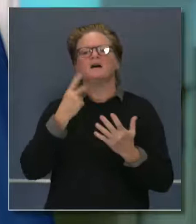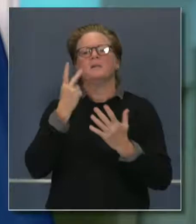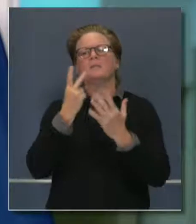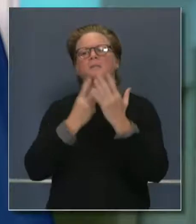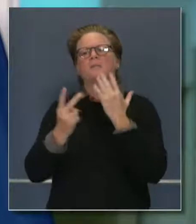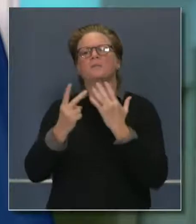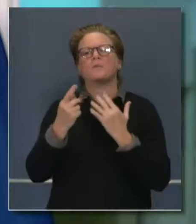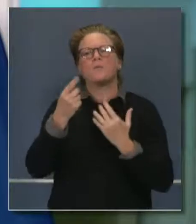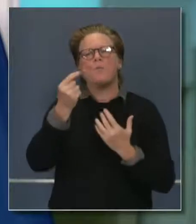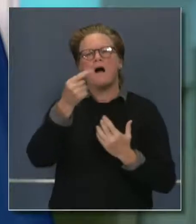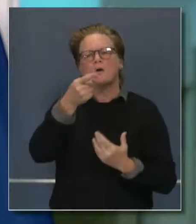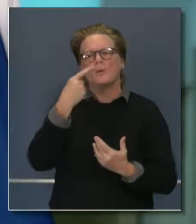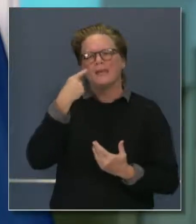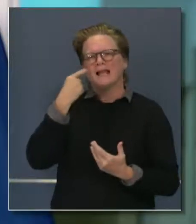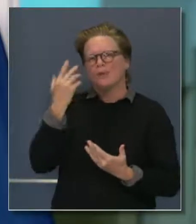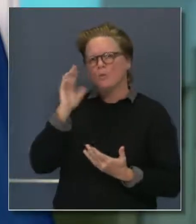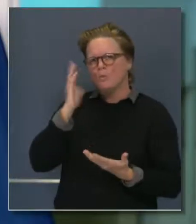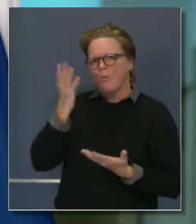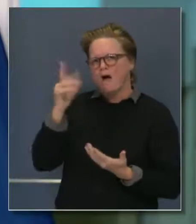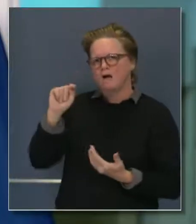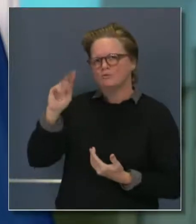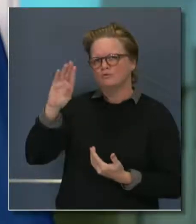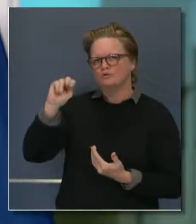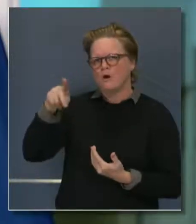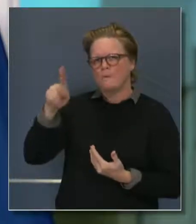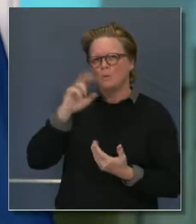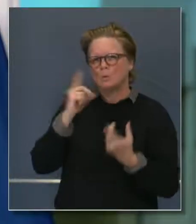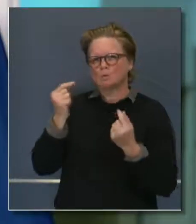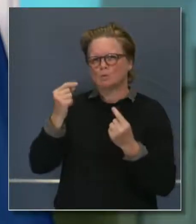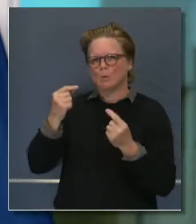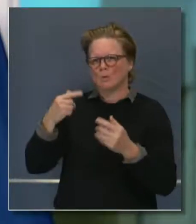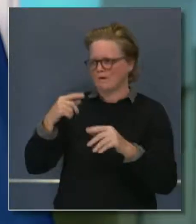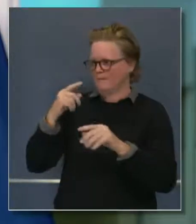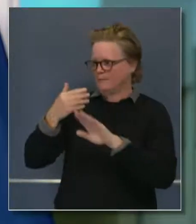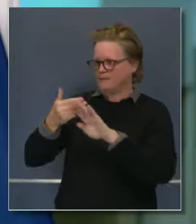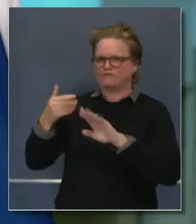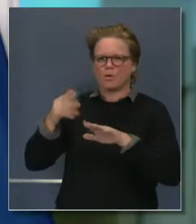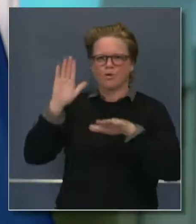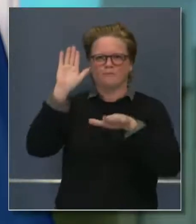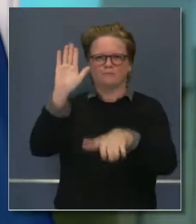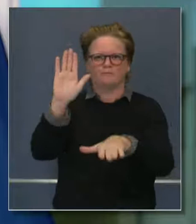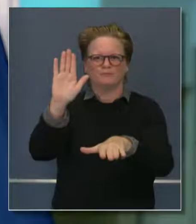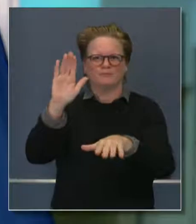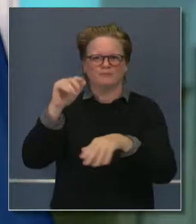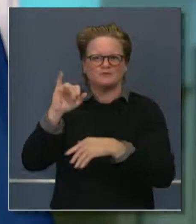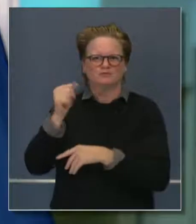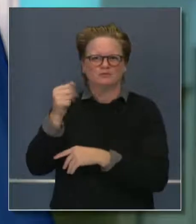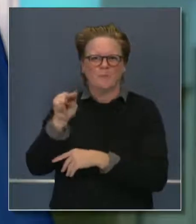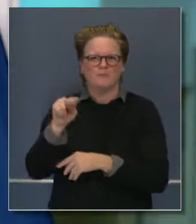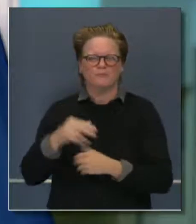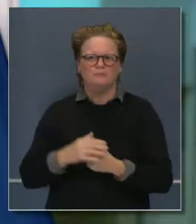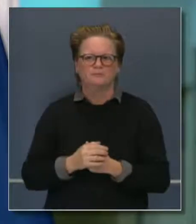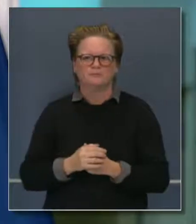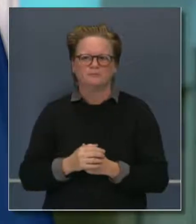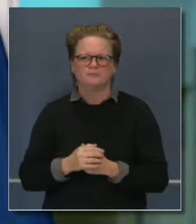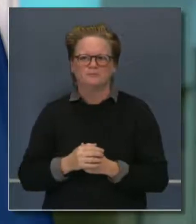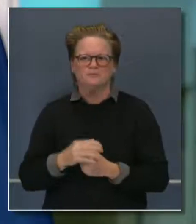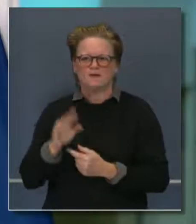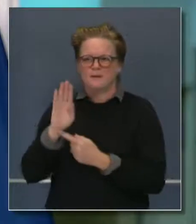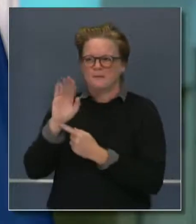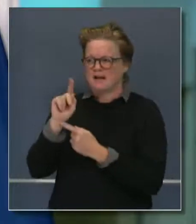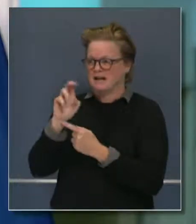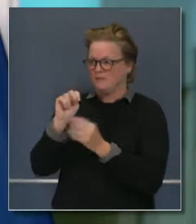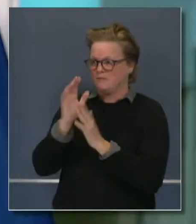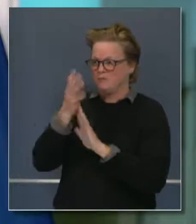And once Joe Biden takes office, how will the change affect California and the way you manage the state's relationship with the federal